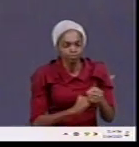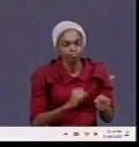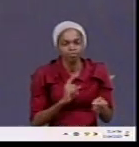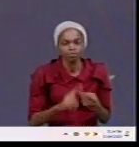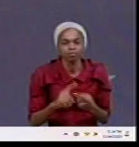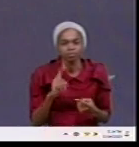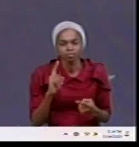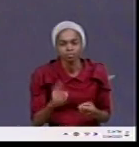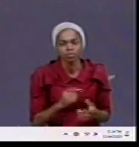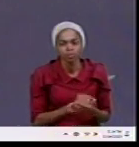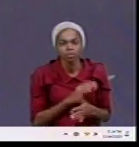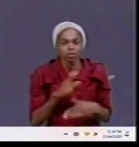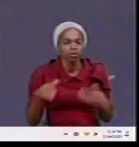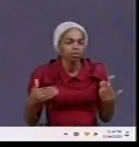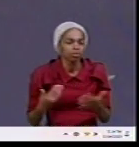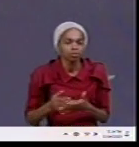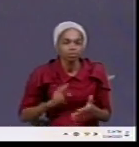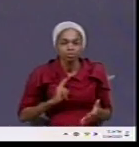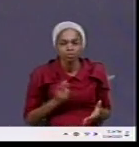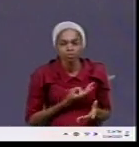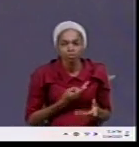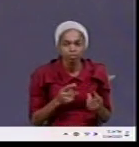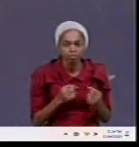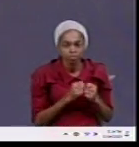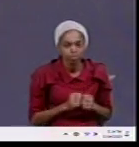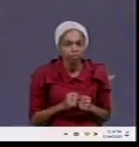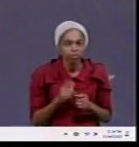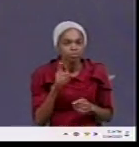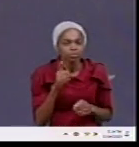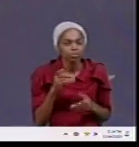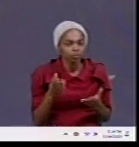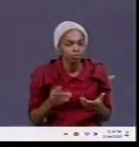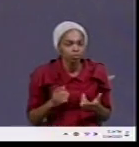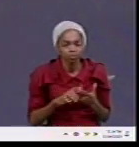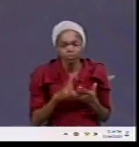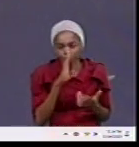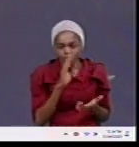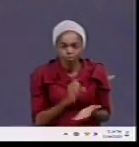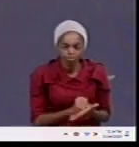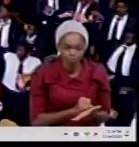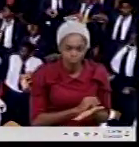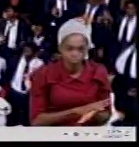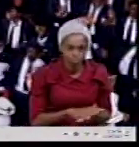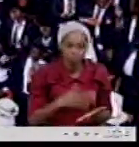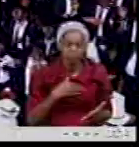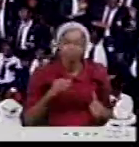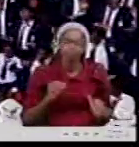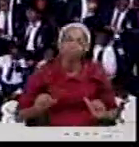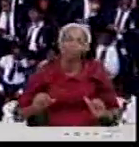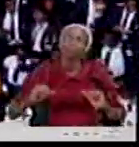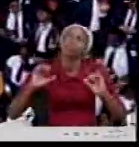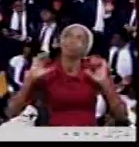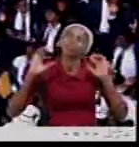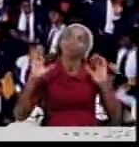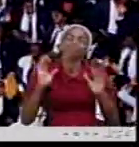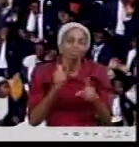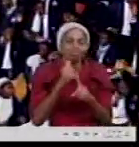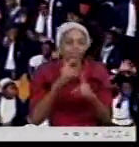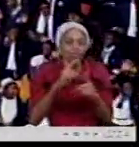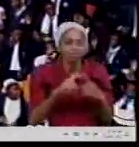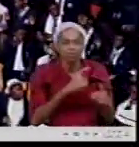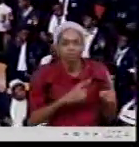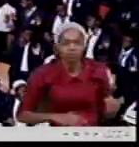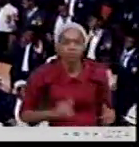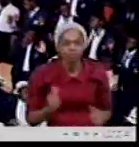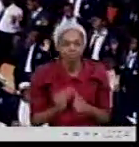dedicating yourself to the service. Where are you? Where are you? Sanctification, dedication to the Lord's service. From today to the end of